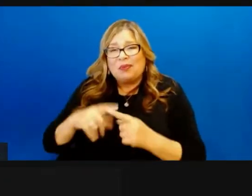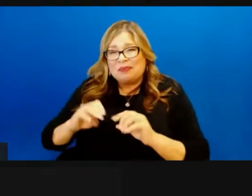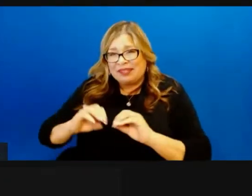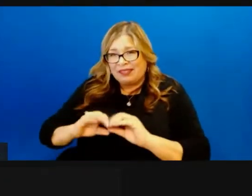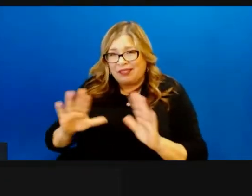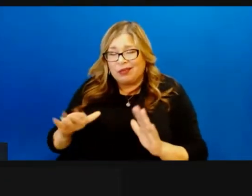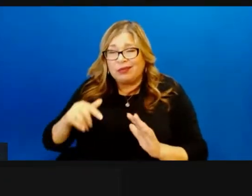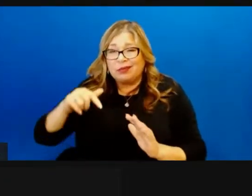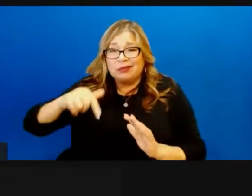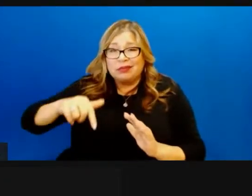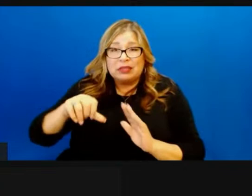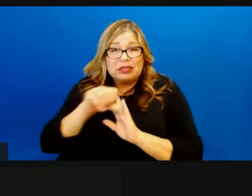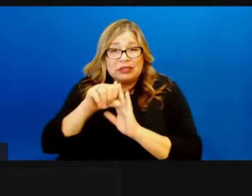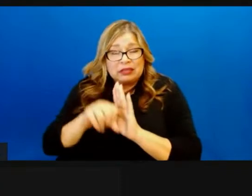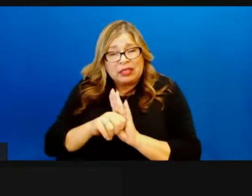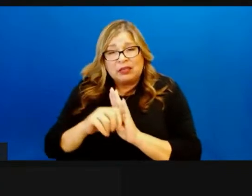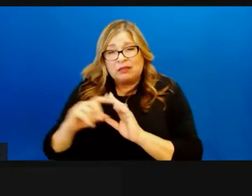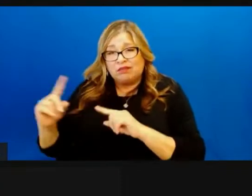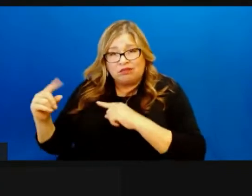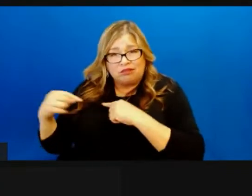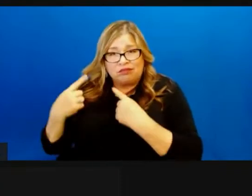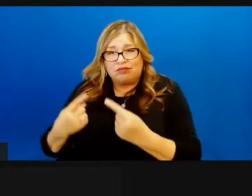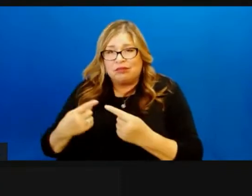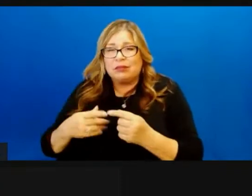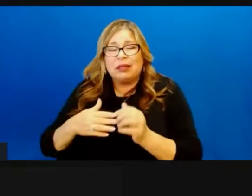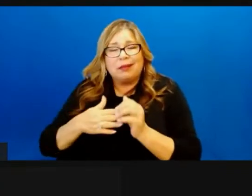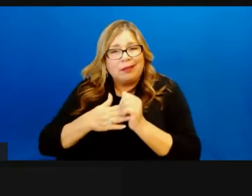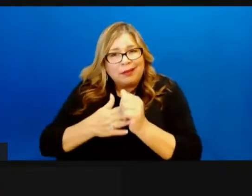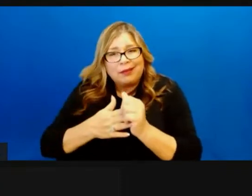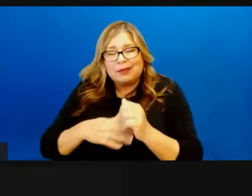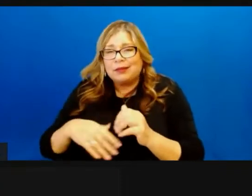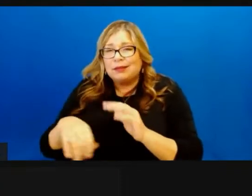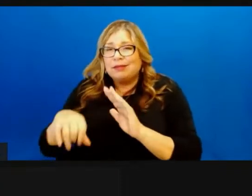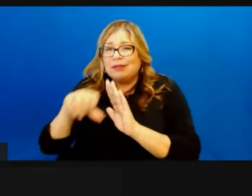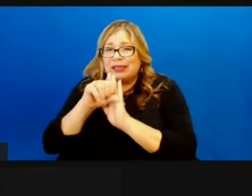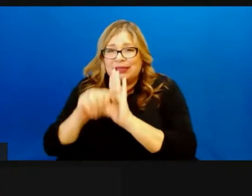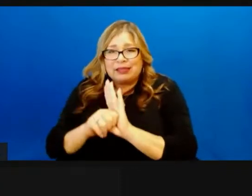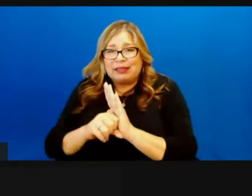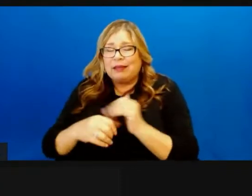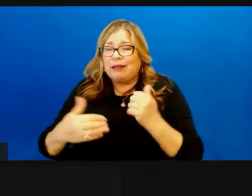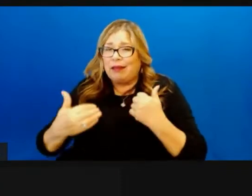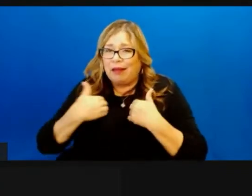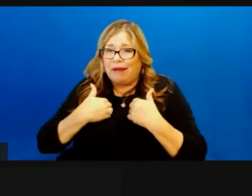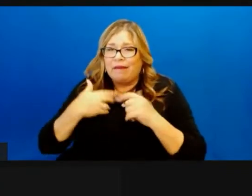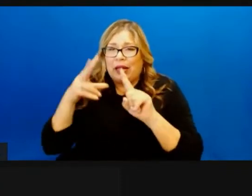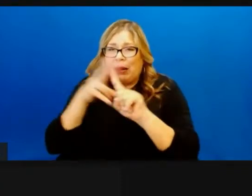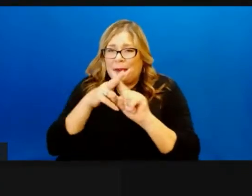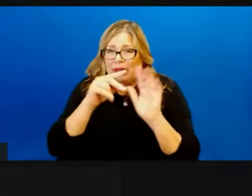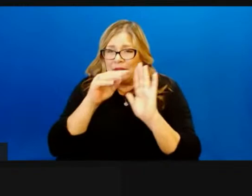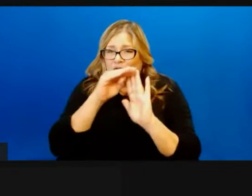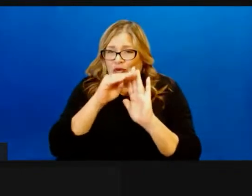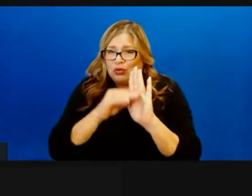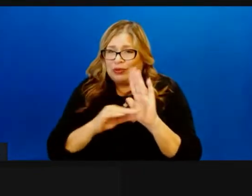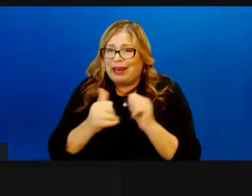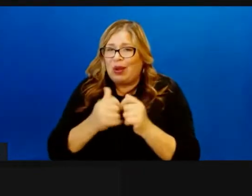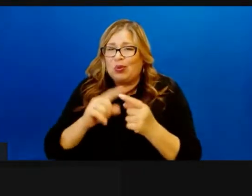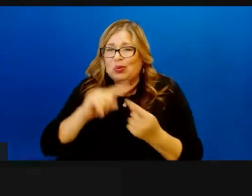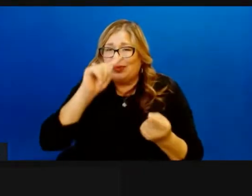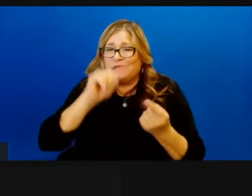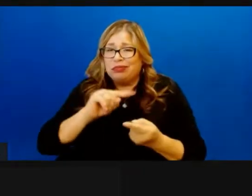requirements or application of our mitigation tools in specified ways throughout, not just in schools, but all over.